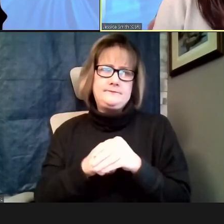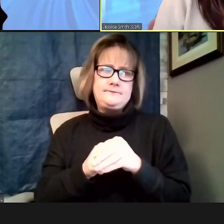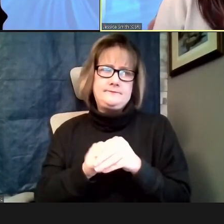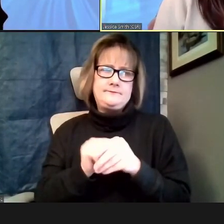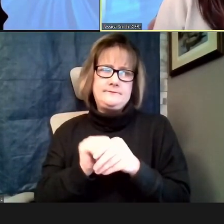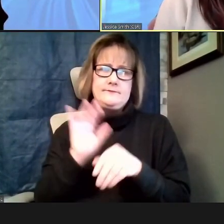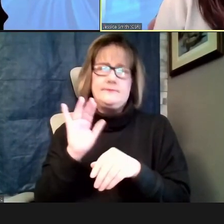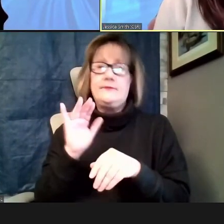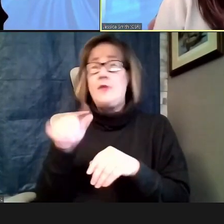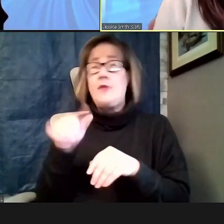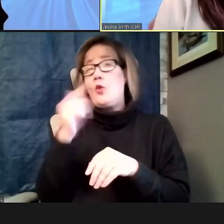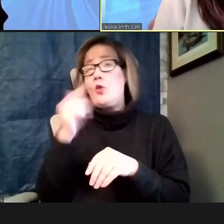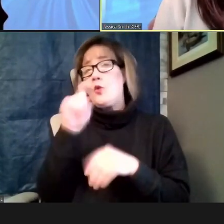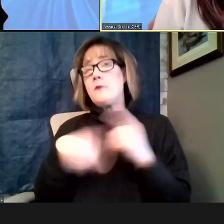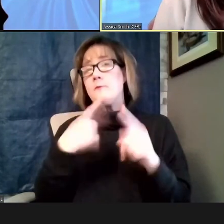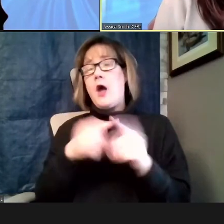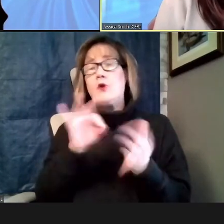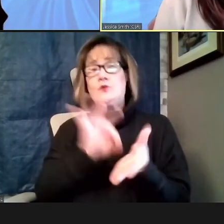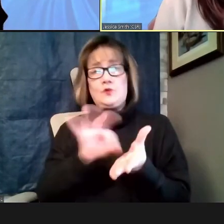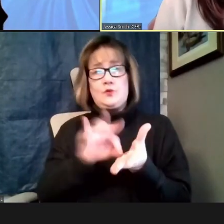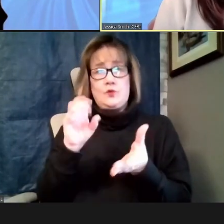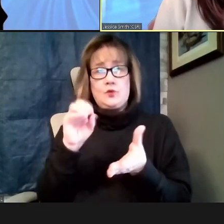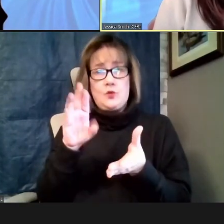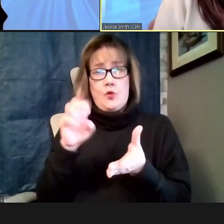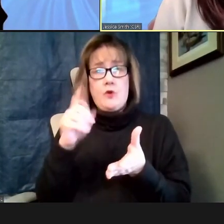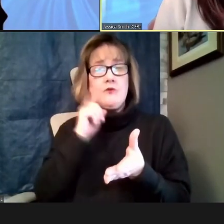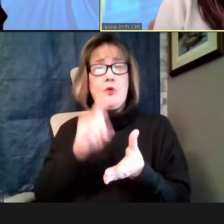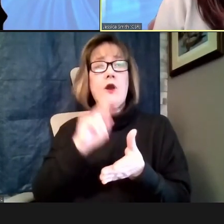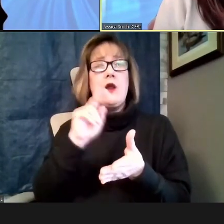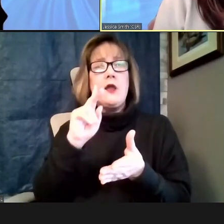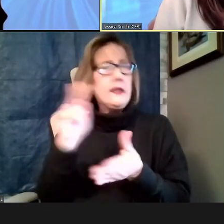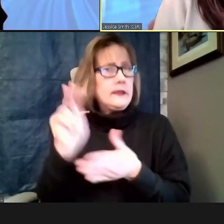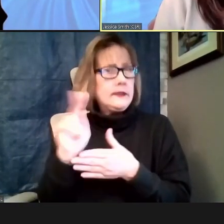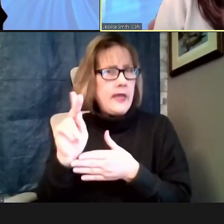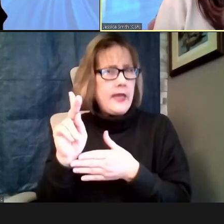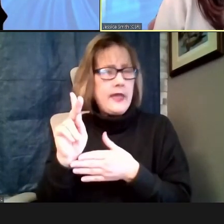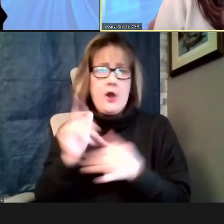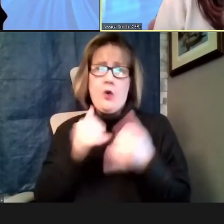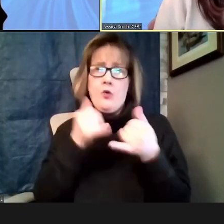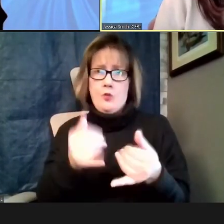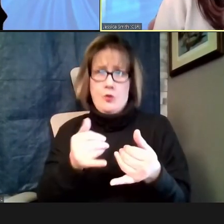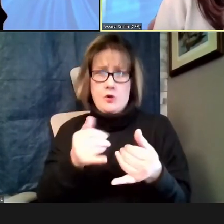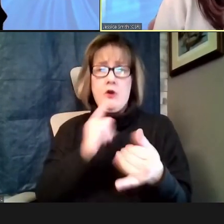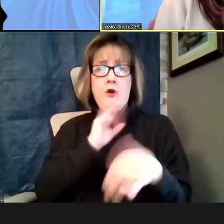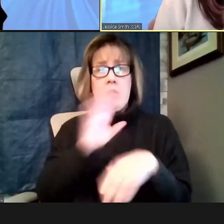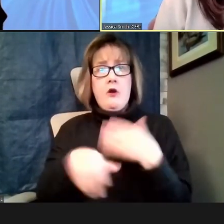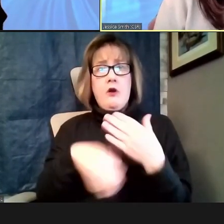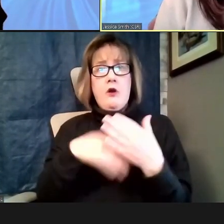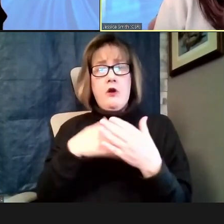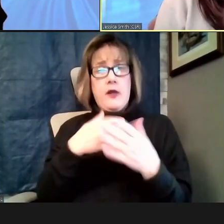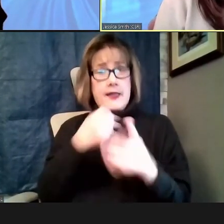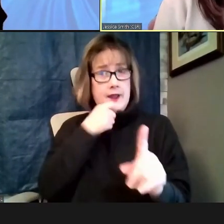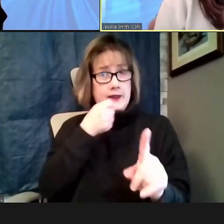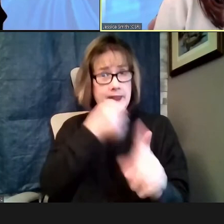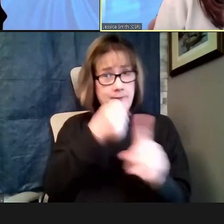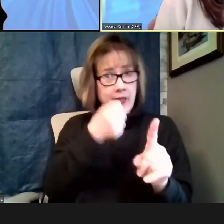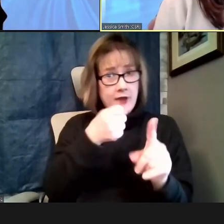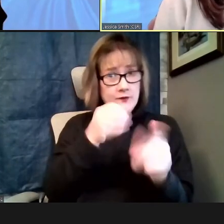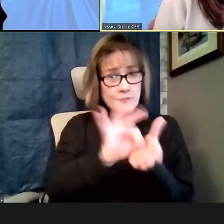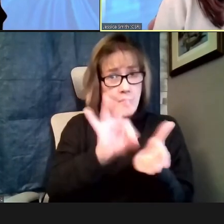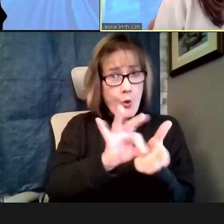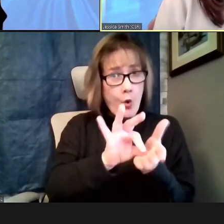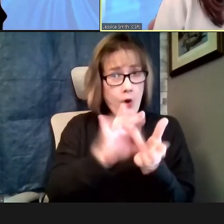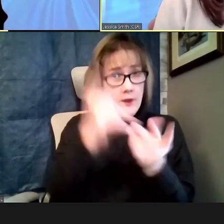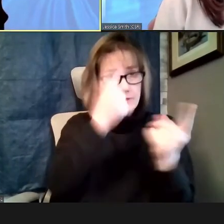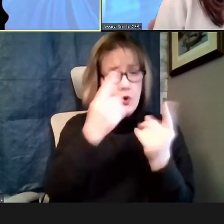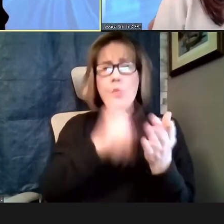Another question about scoring. For K awards, are only impact scores considered, and what impact scores are